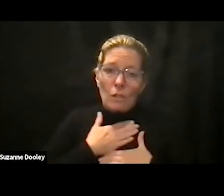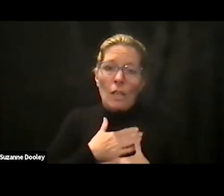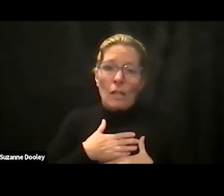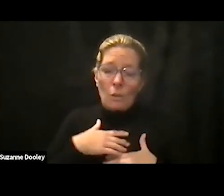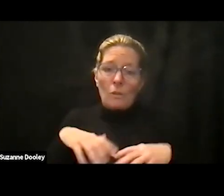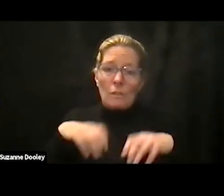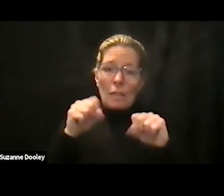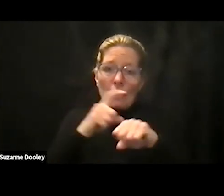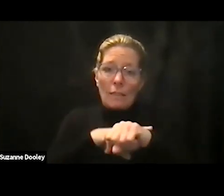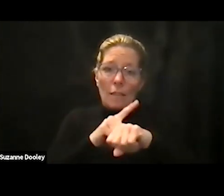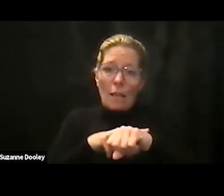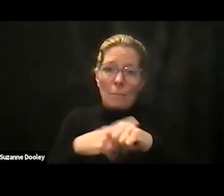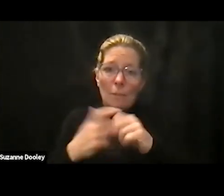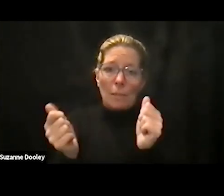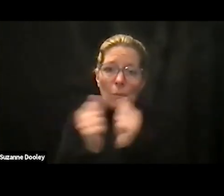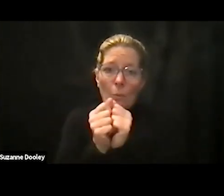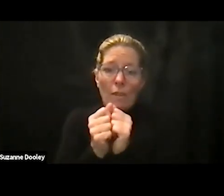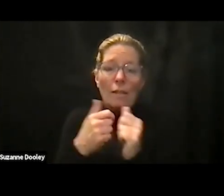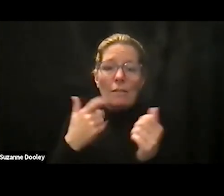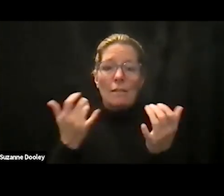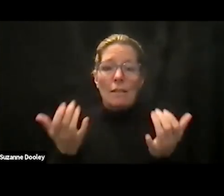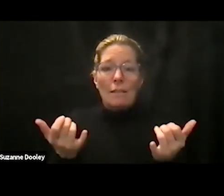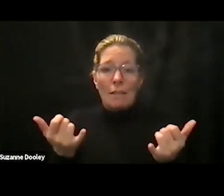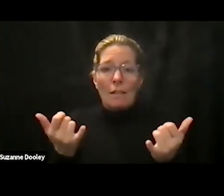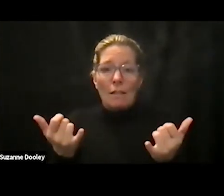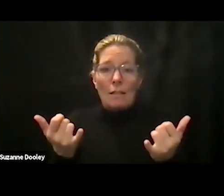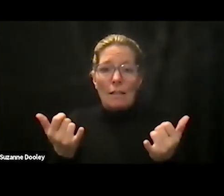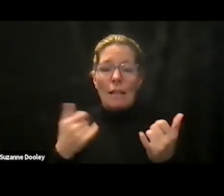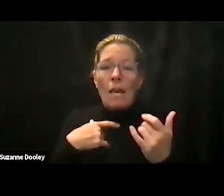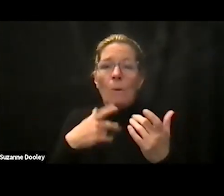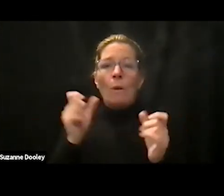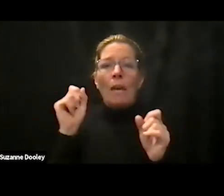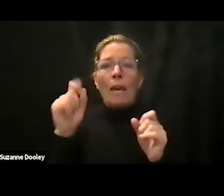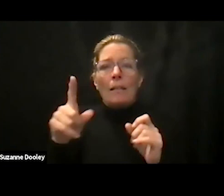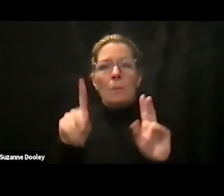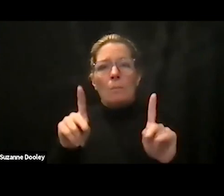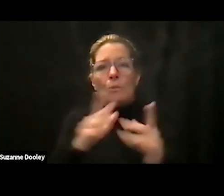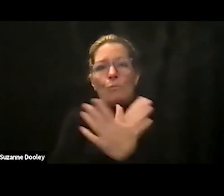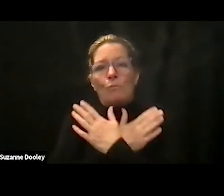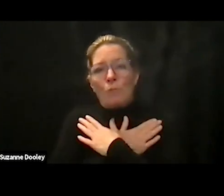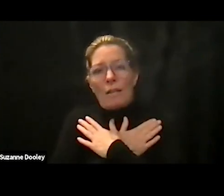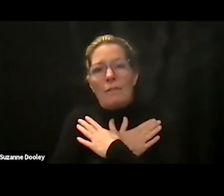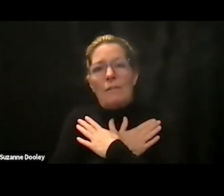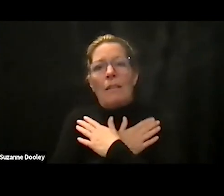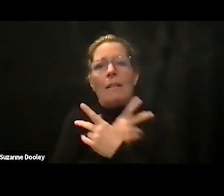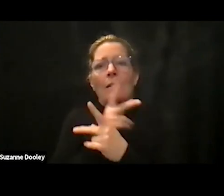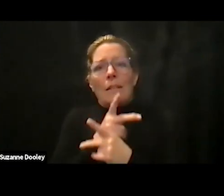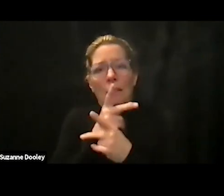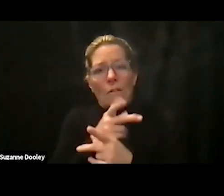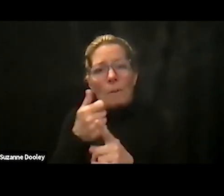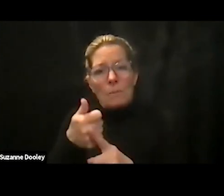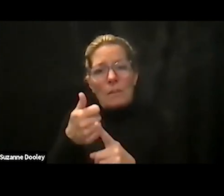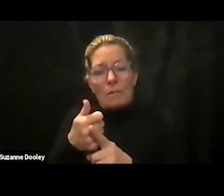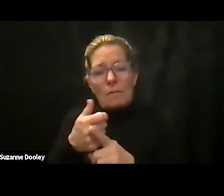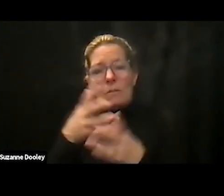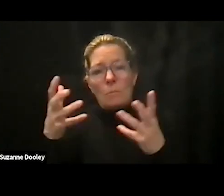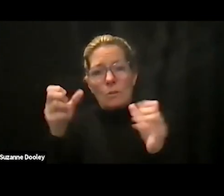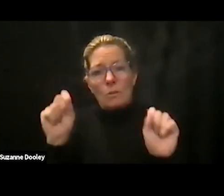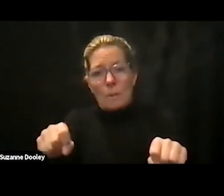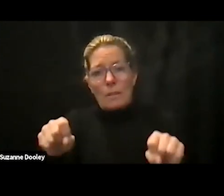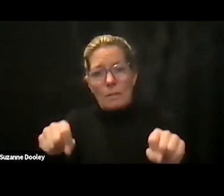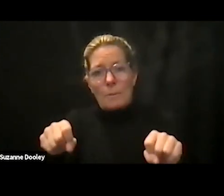time to be with us here today. And we ask folks to rest and nourish themselves as much as possible.